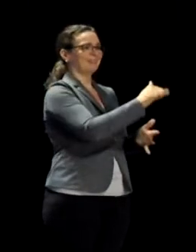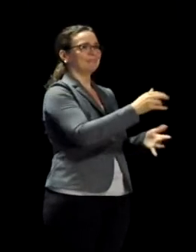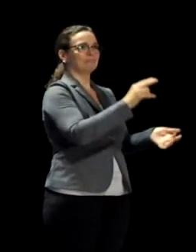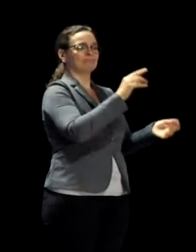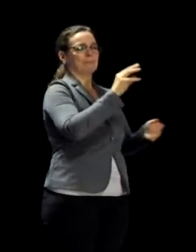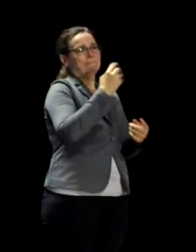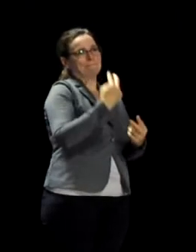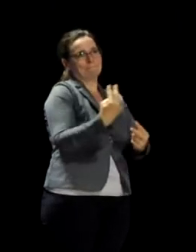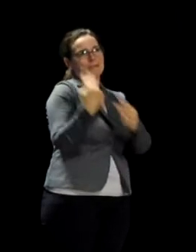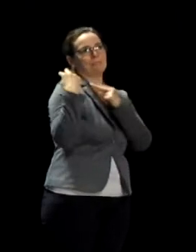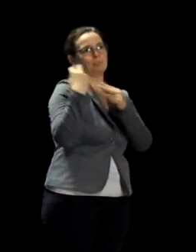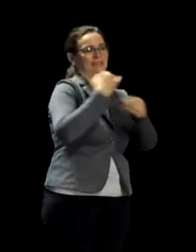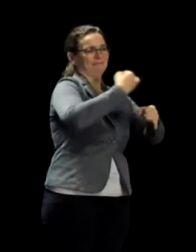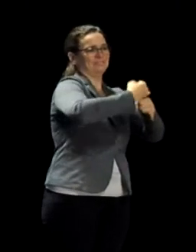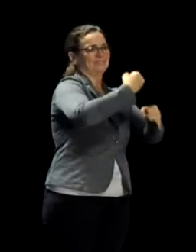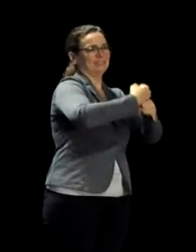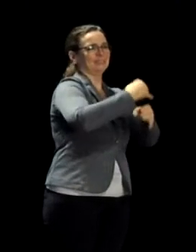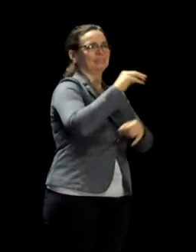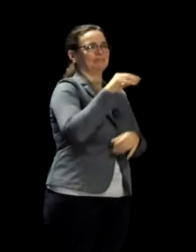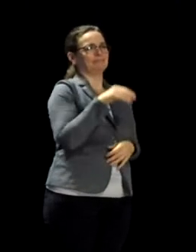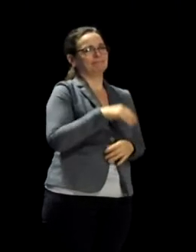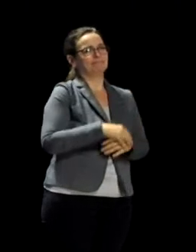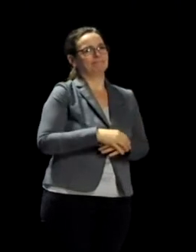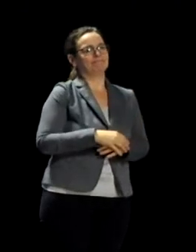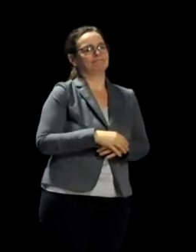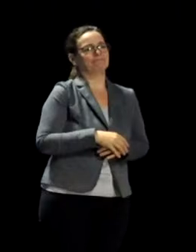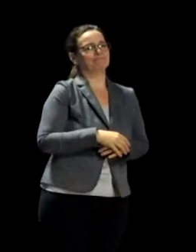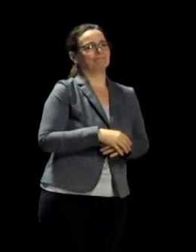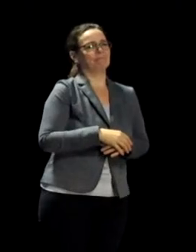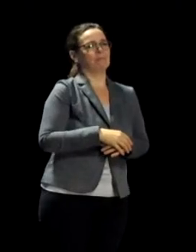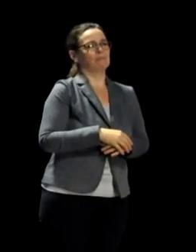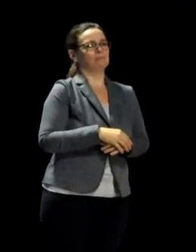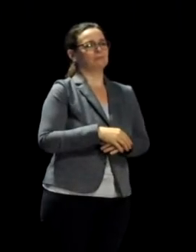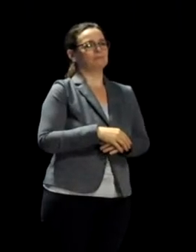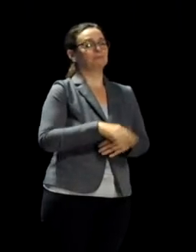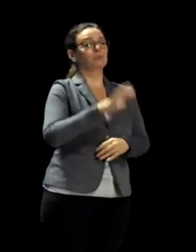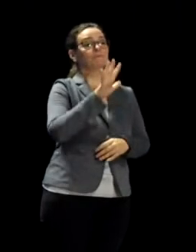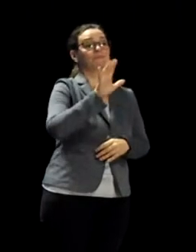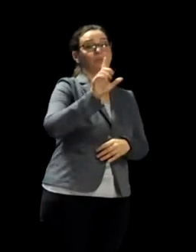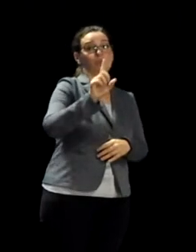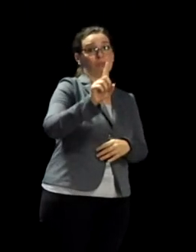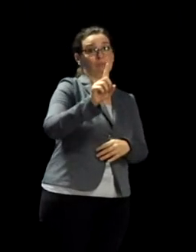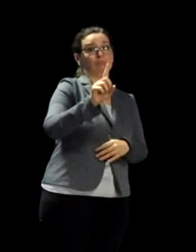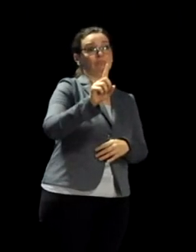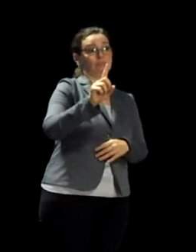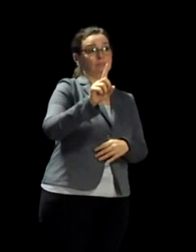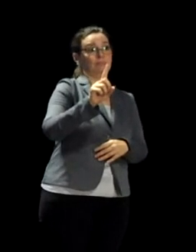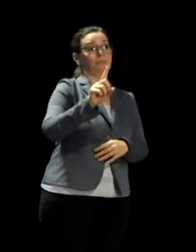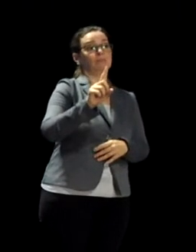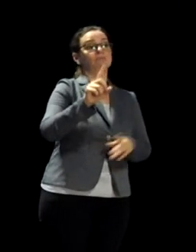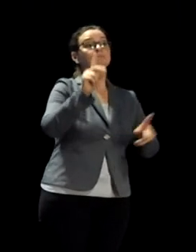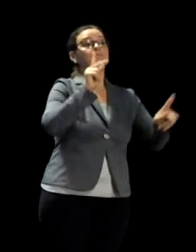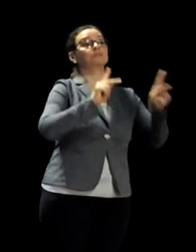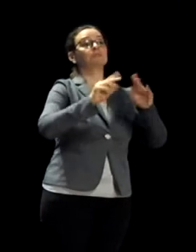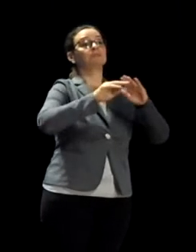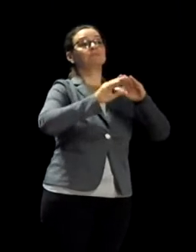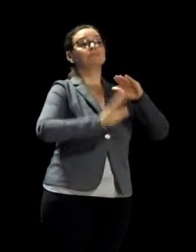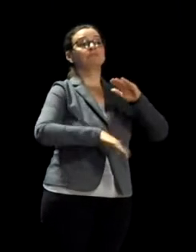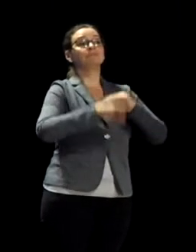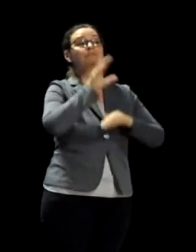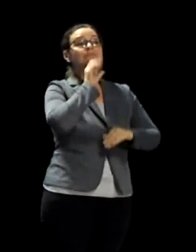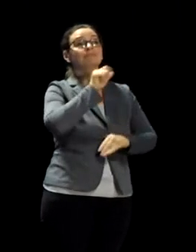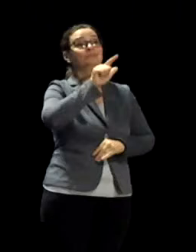we're at 161. During that same time period, 51 of those cases are from people under the age of